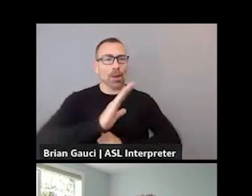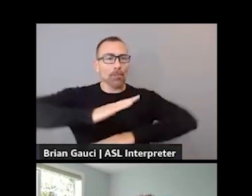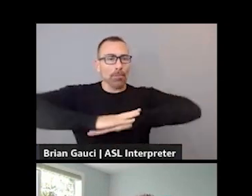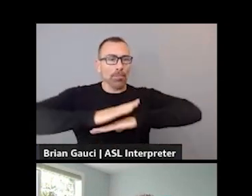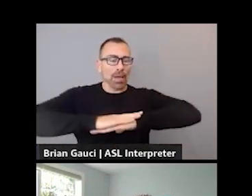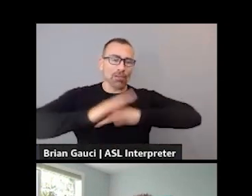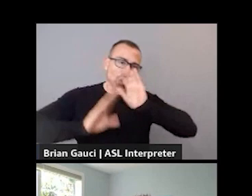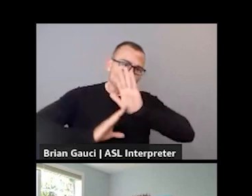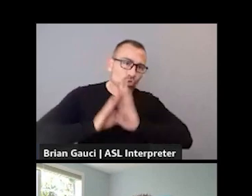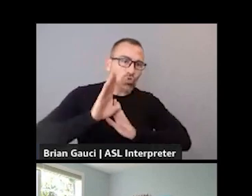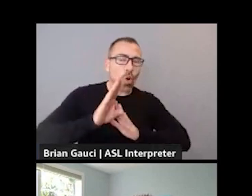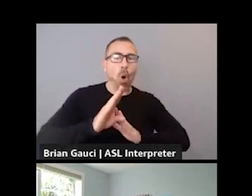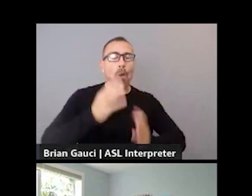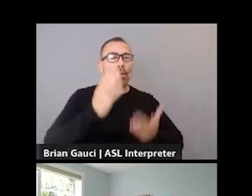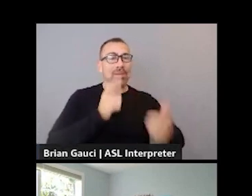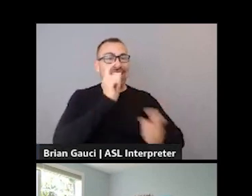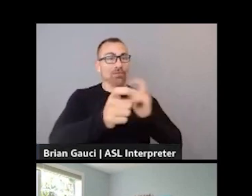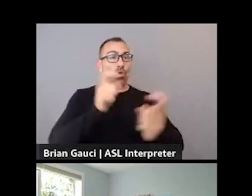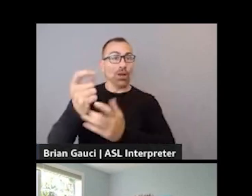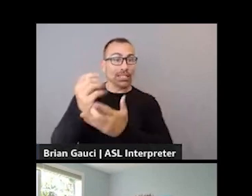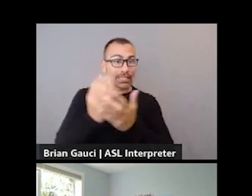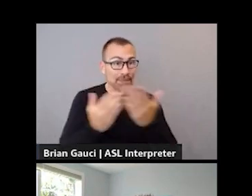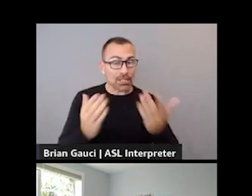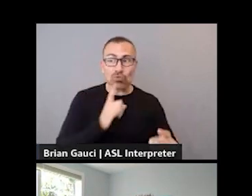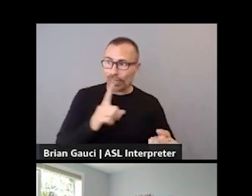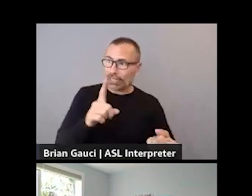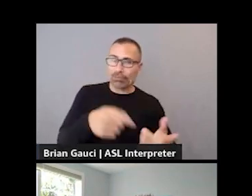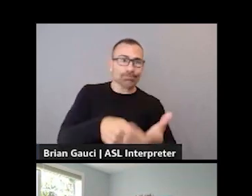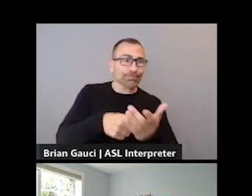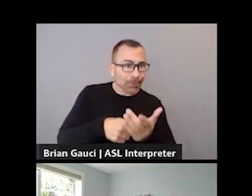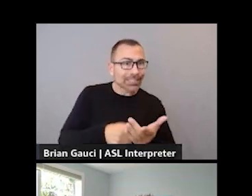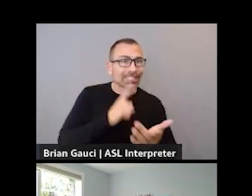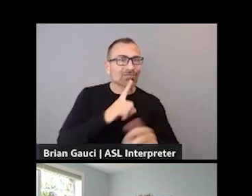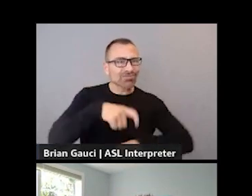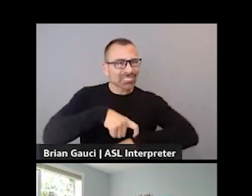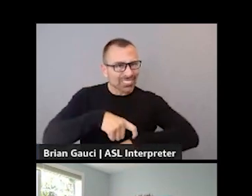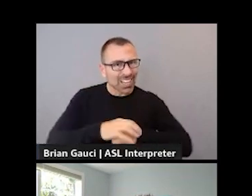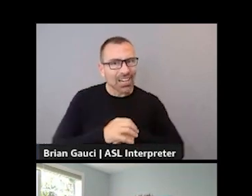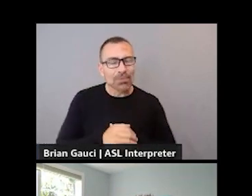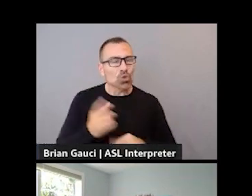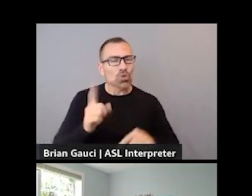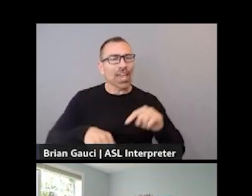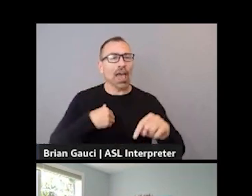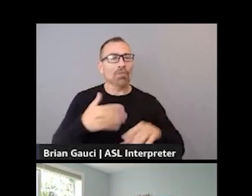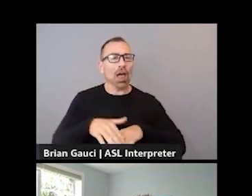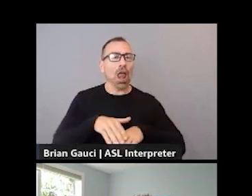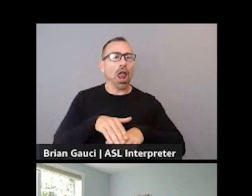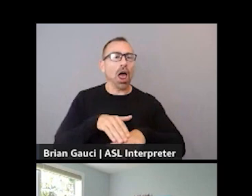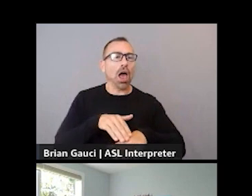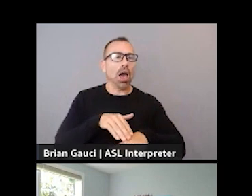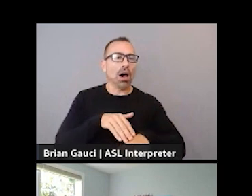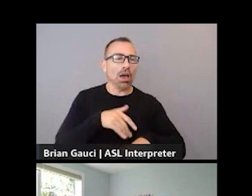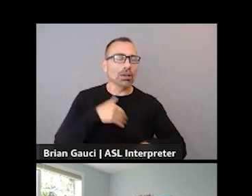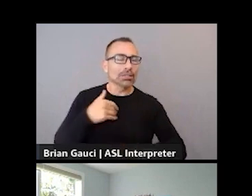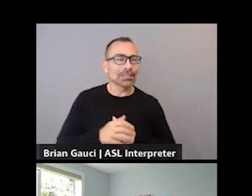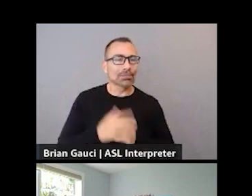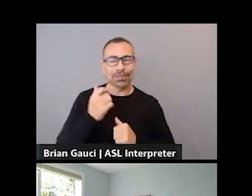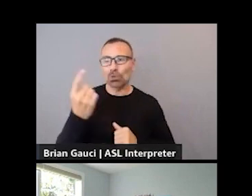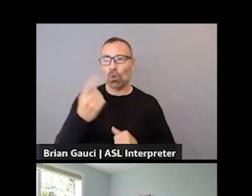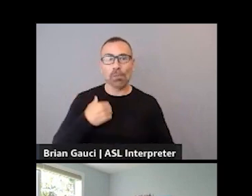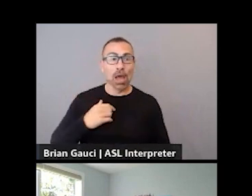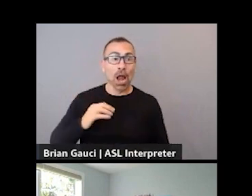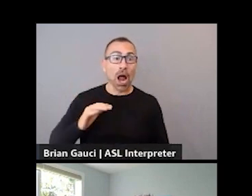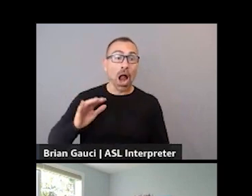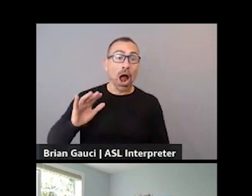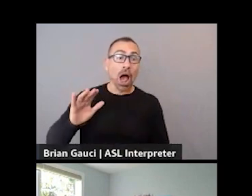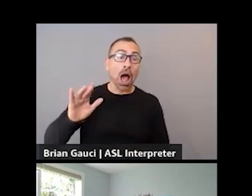they do giveaways and things like you really need that real time. You can't have any latency that way because like somebody might've put their hand up first